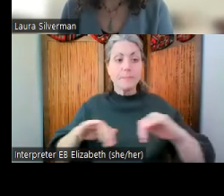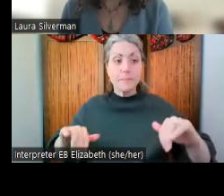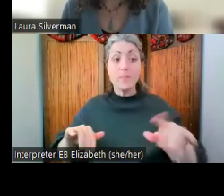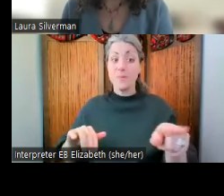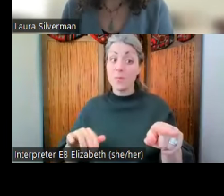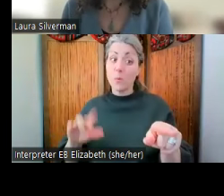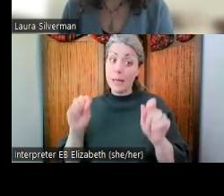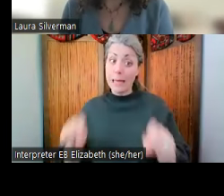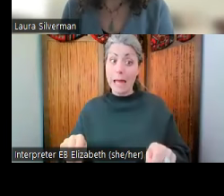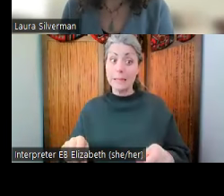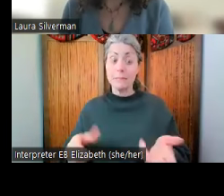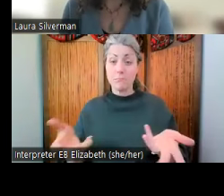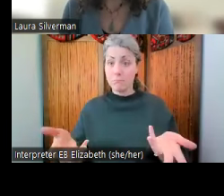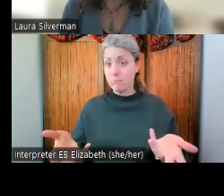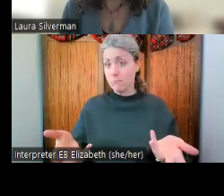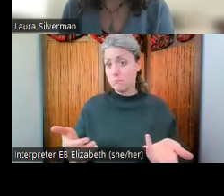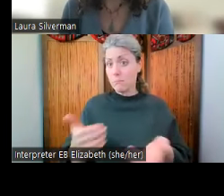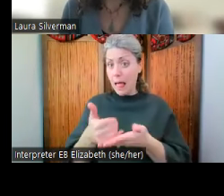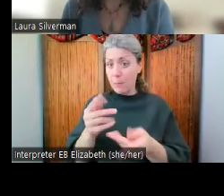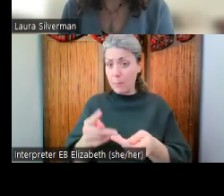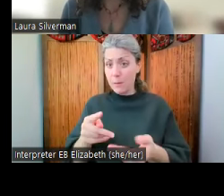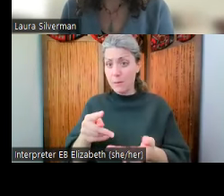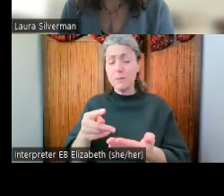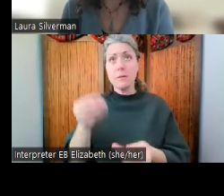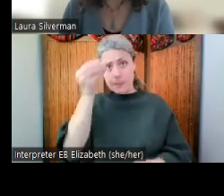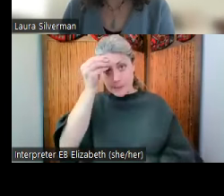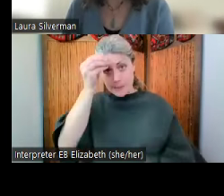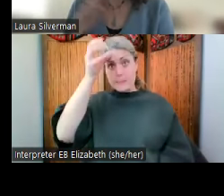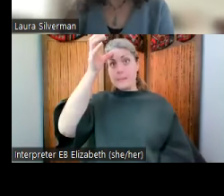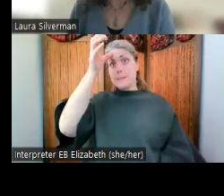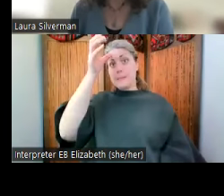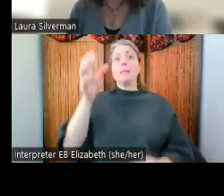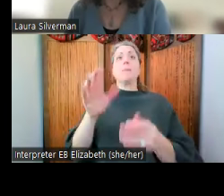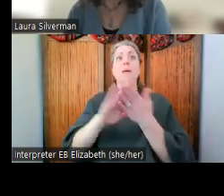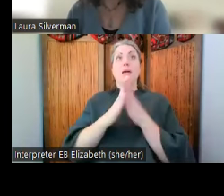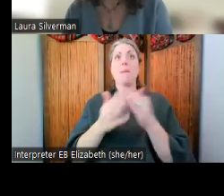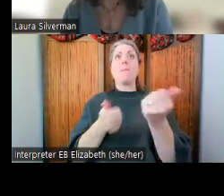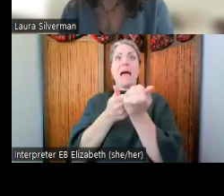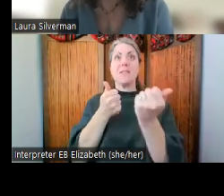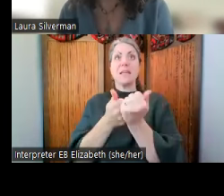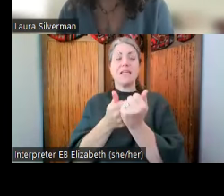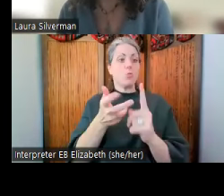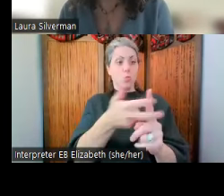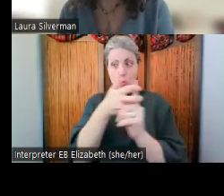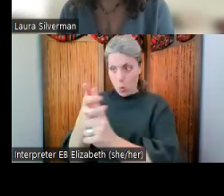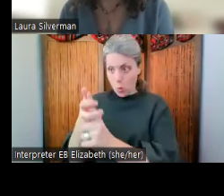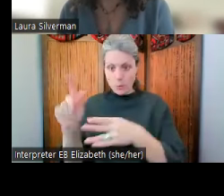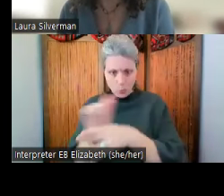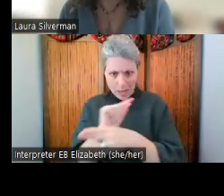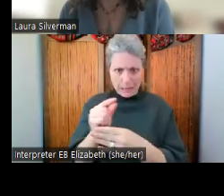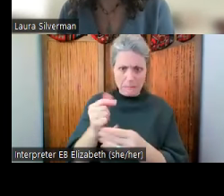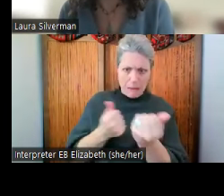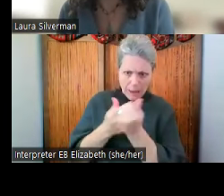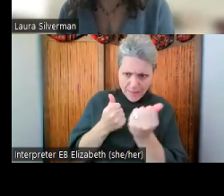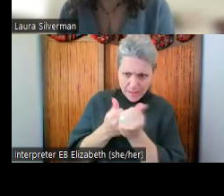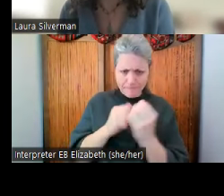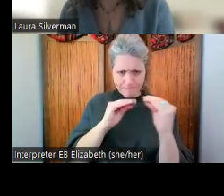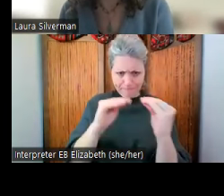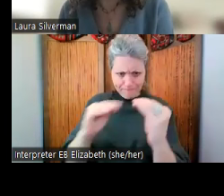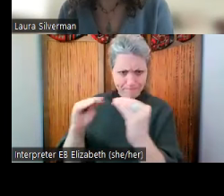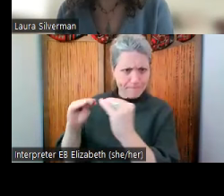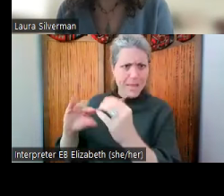can recruit and train self and family advocates and also professionals in the field of developmental disabilities to be poll workers.